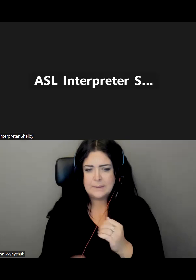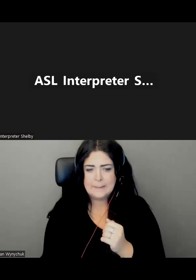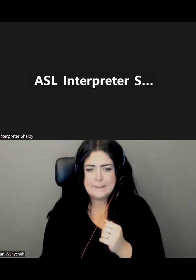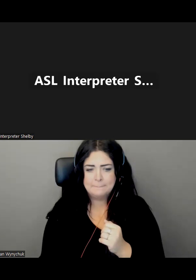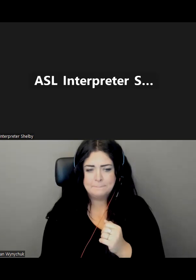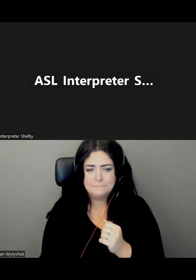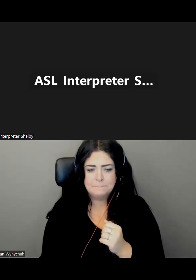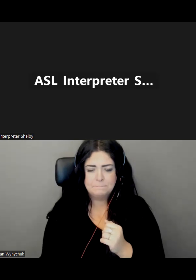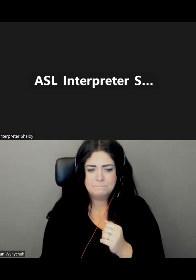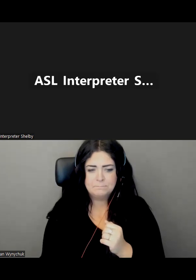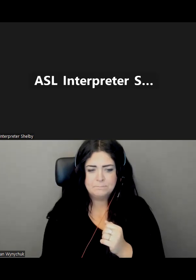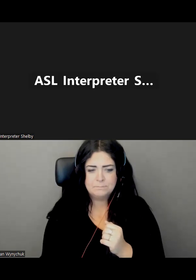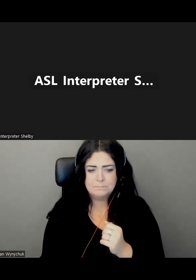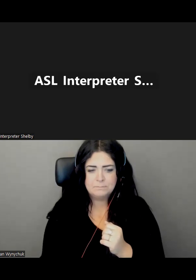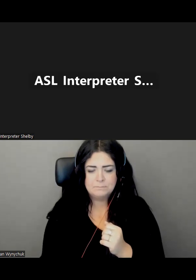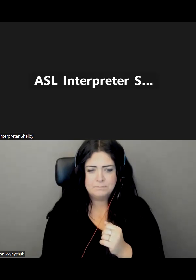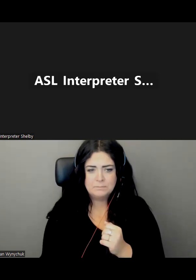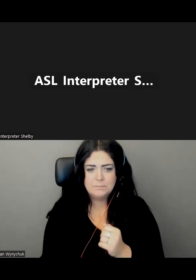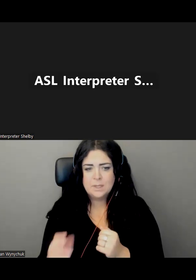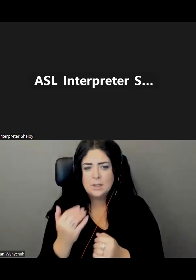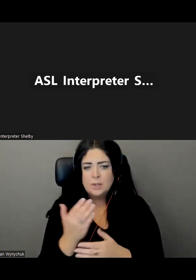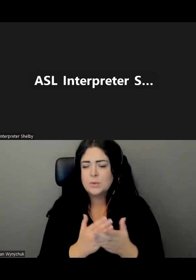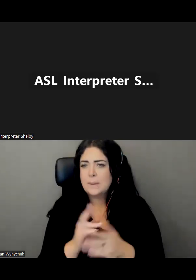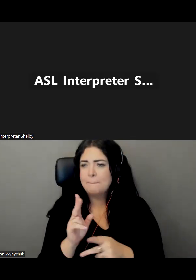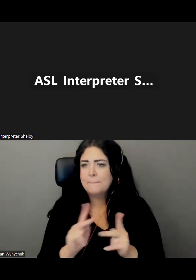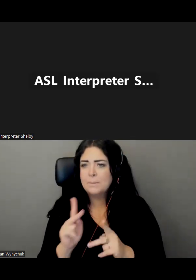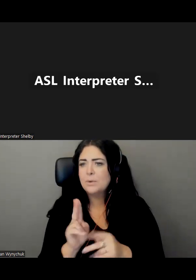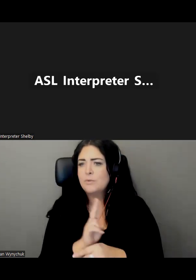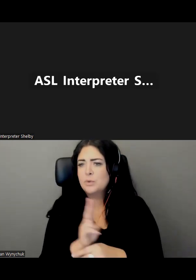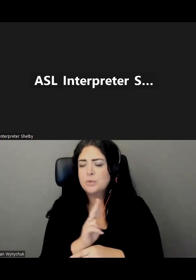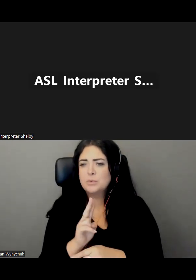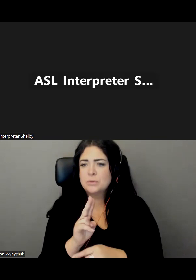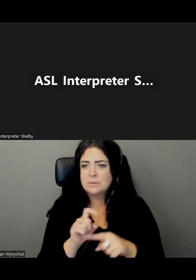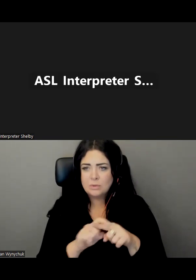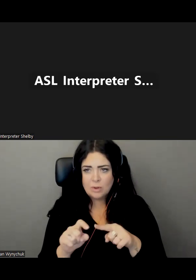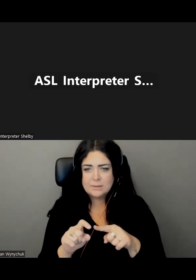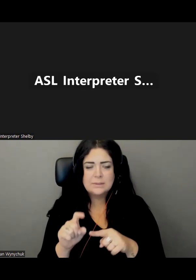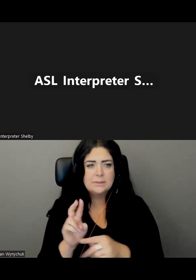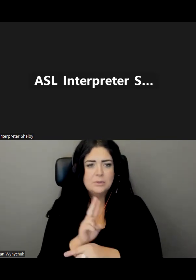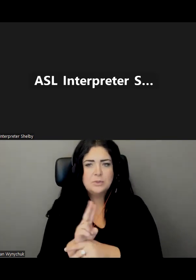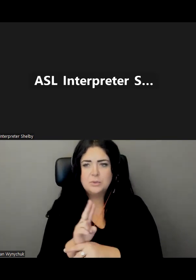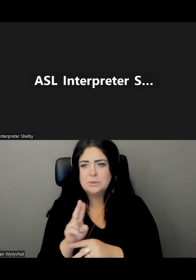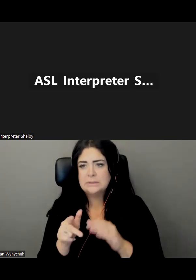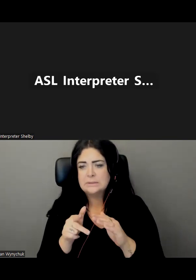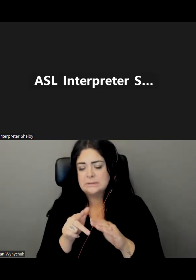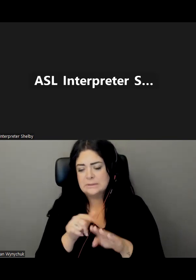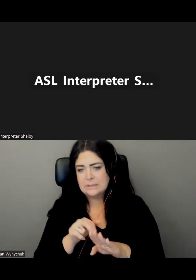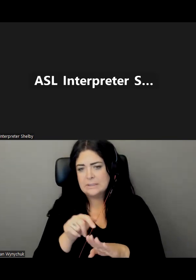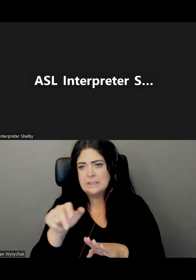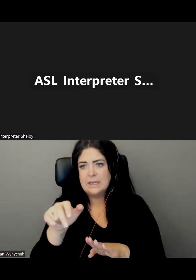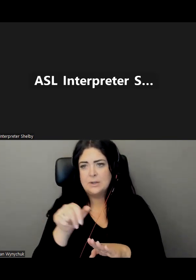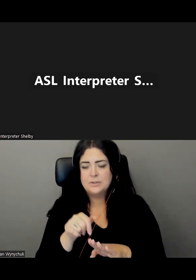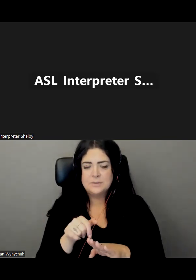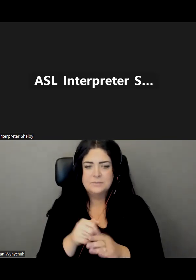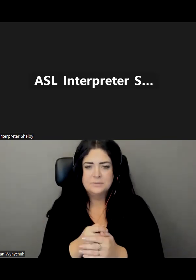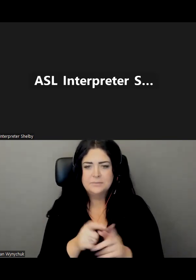grow in their closets. We've had people grow under their stairs. So the space issue is really cool with this one because it's not so much of an